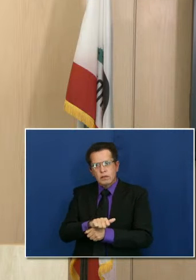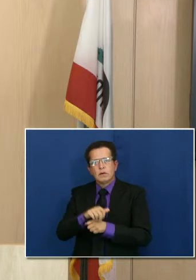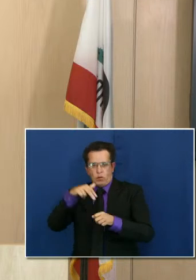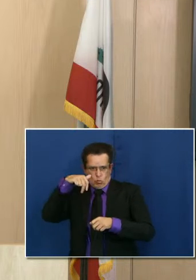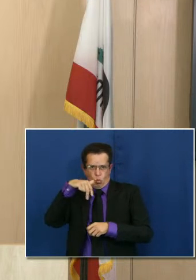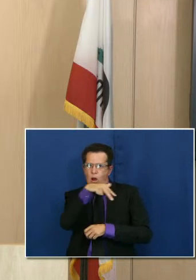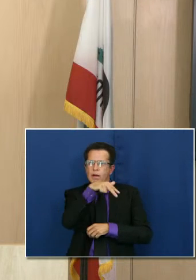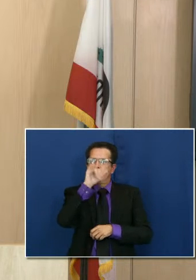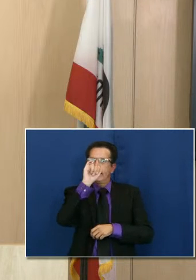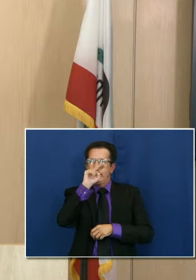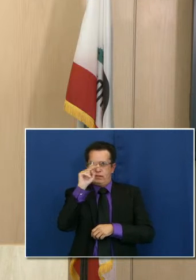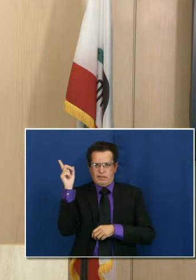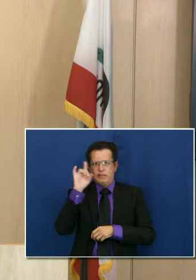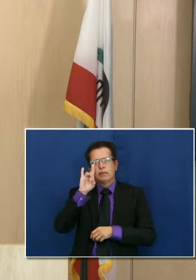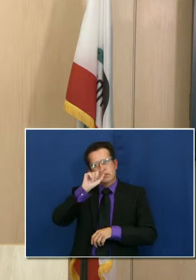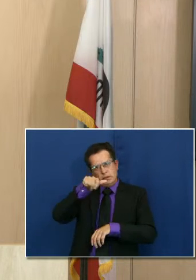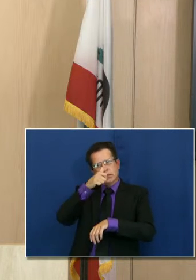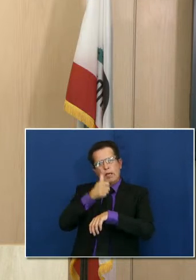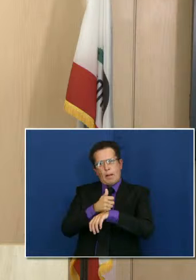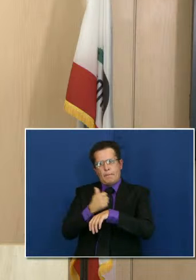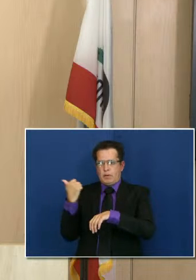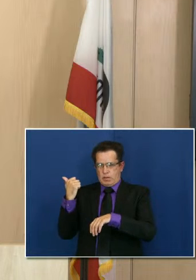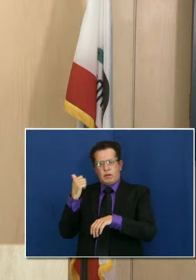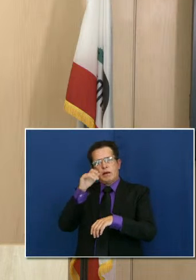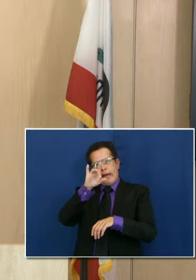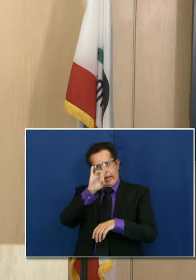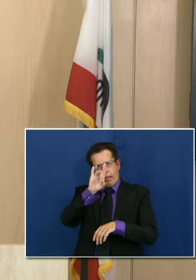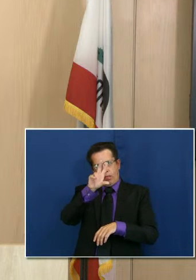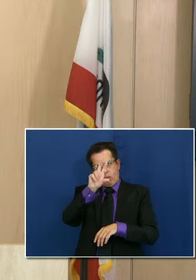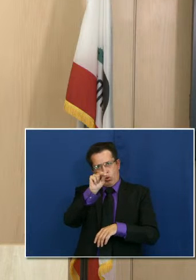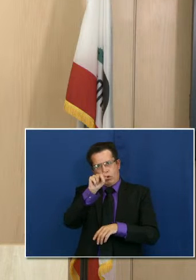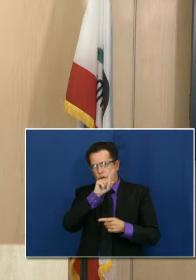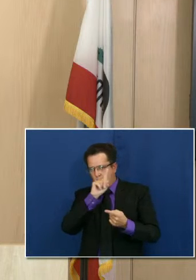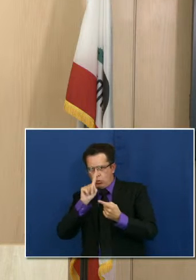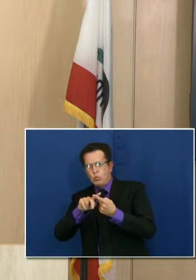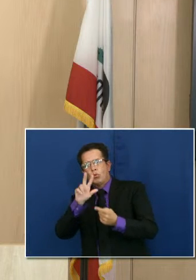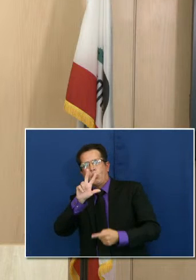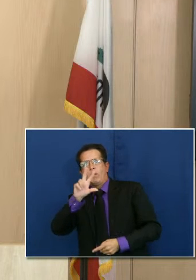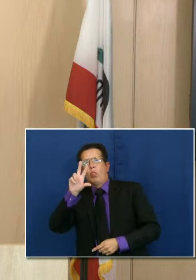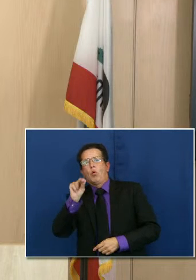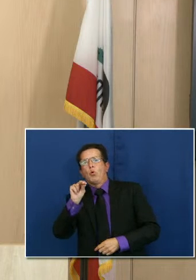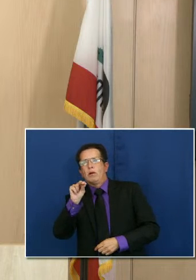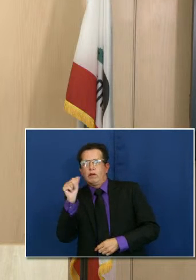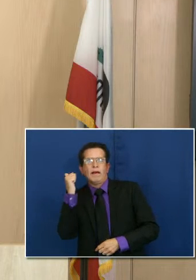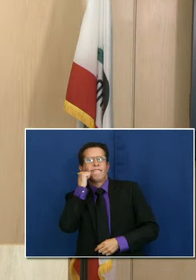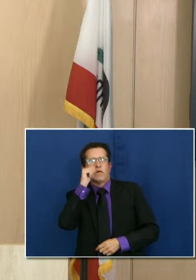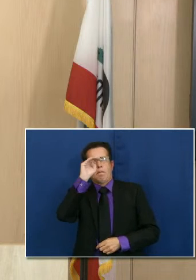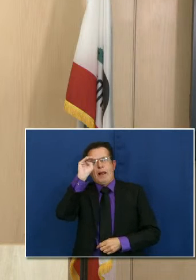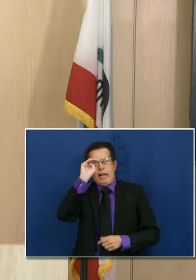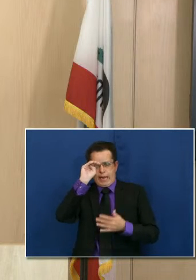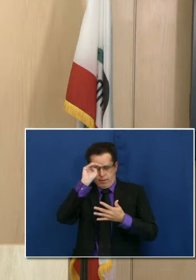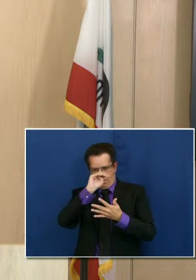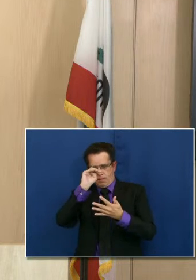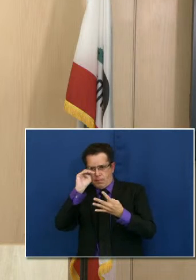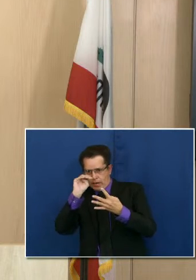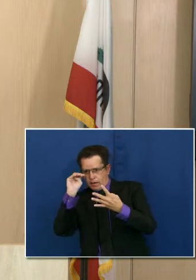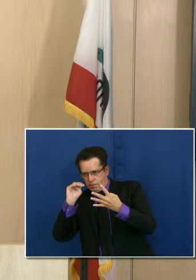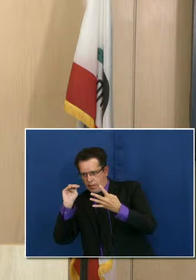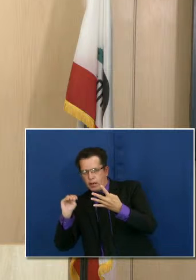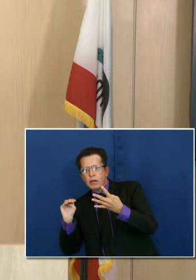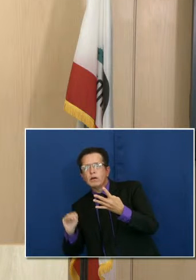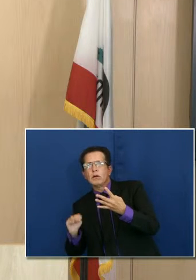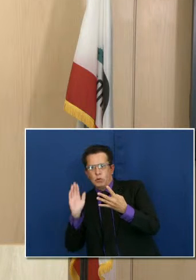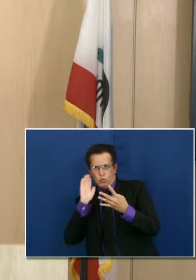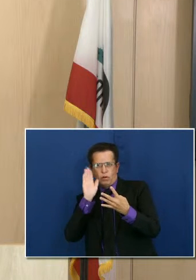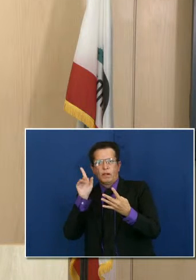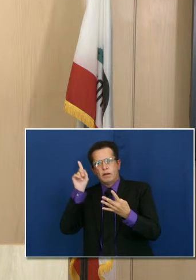testing area that was set up that operates from 8:30 a.m. to 3:30 p.m. every Monday. And this is beginning